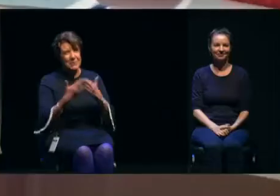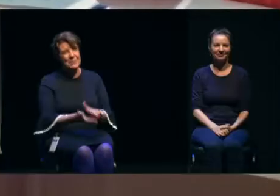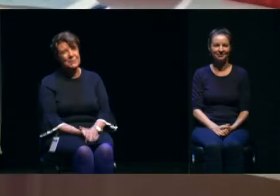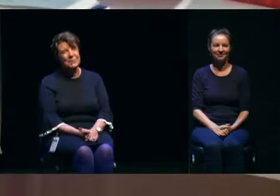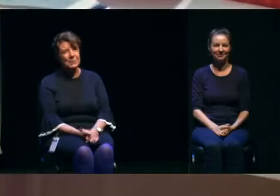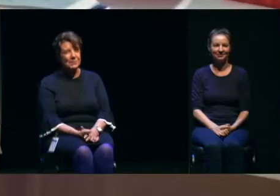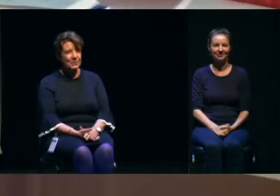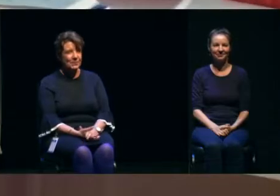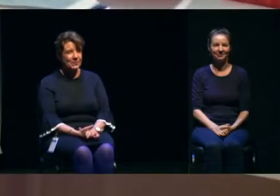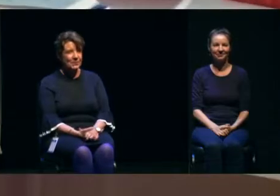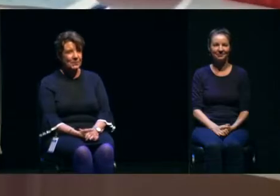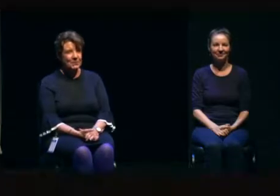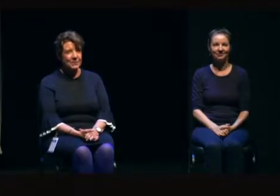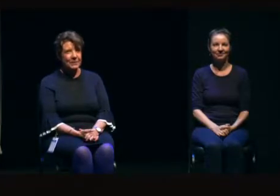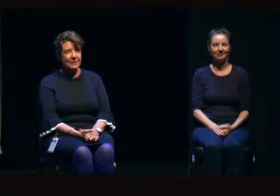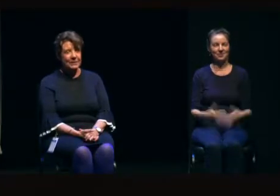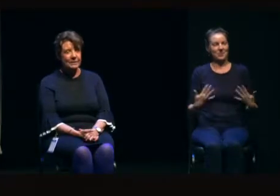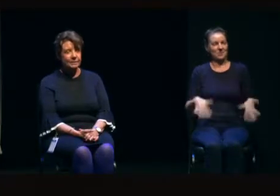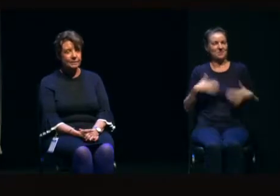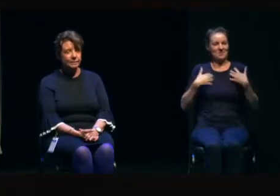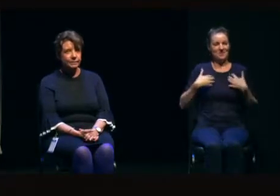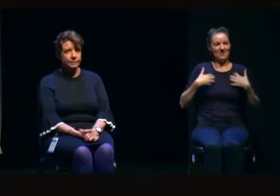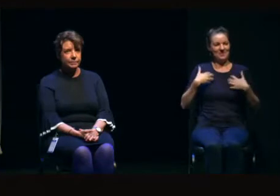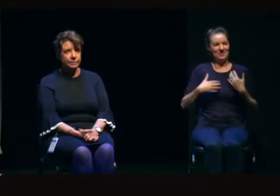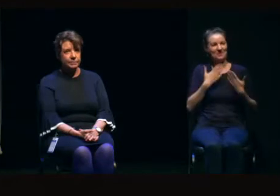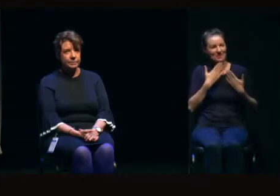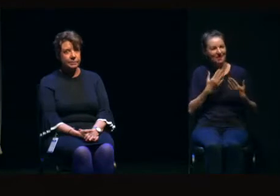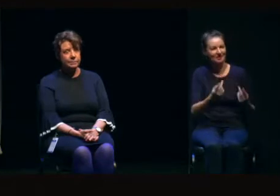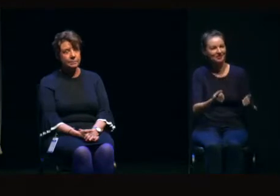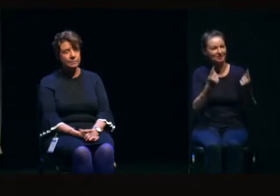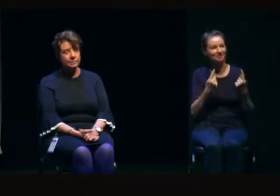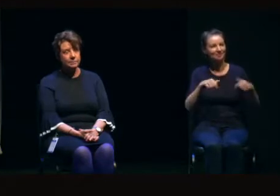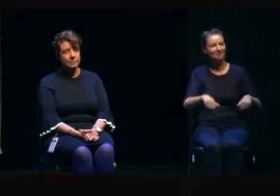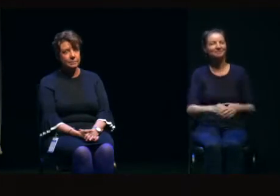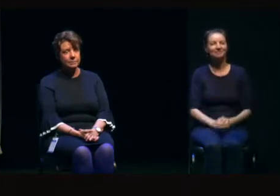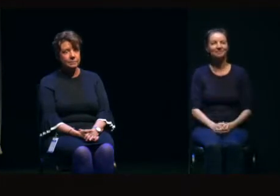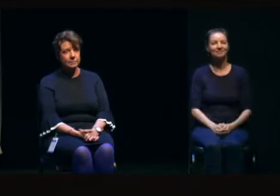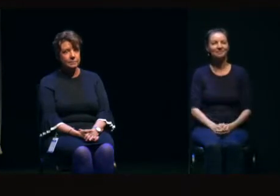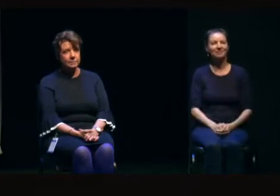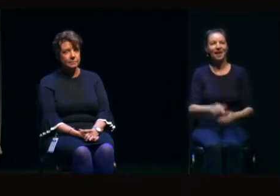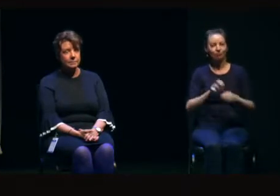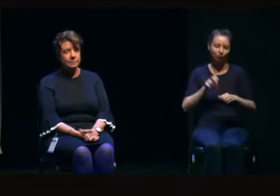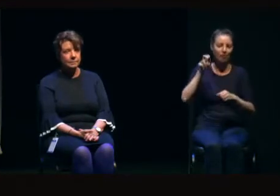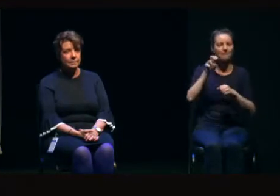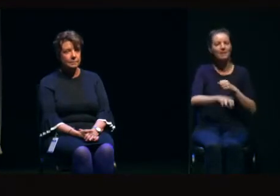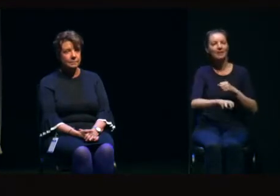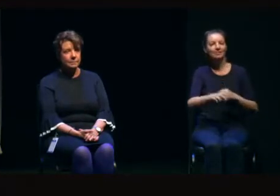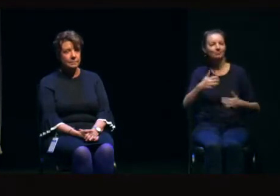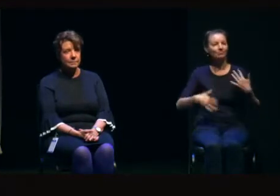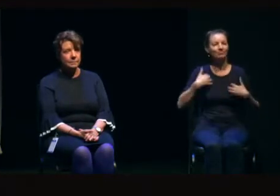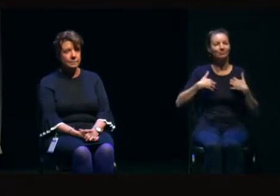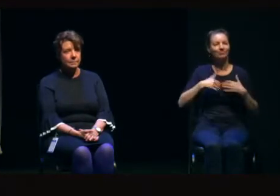What a treat. Great to have you here, Isabel. Let's go right into it, because this is a wonderful